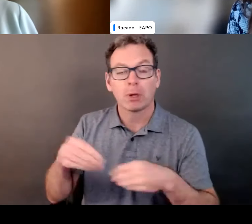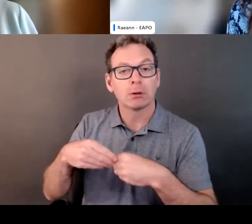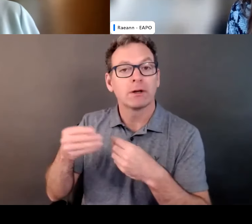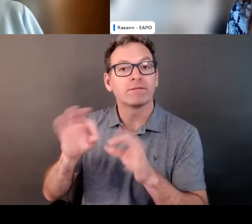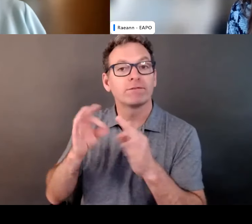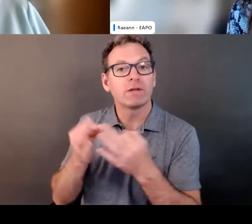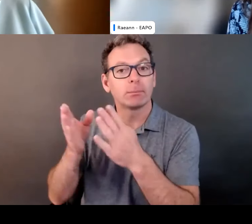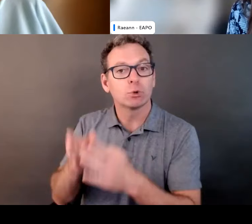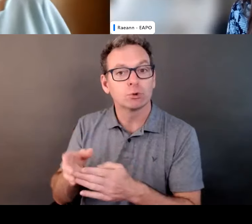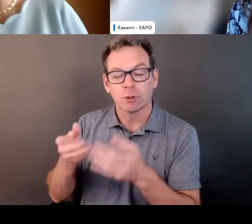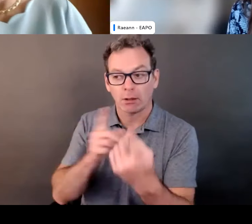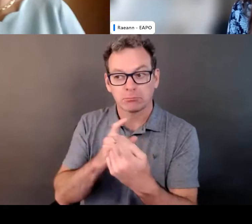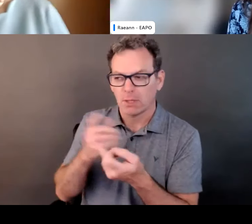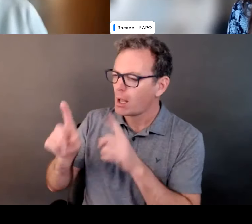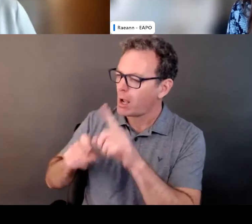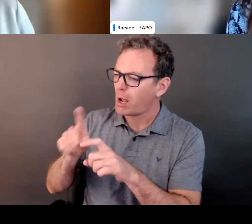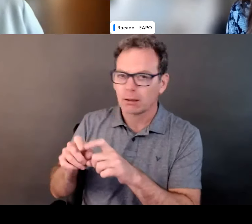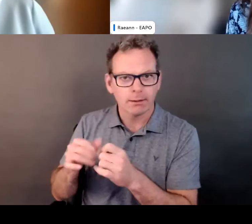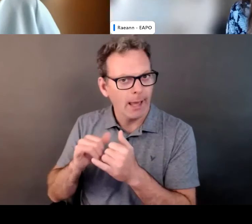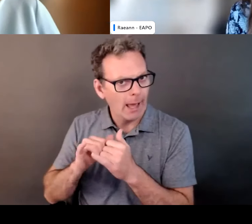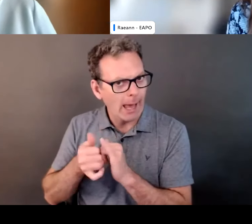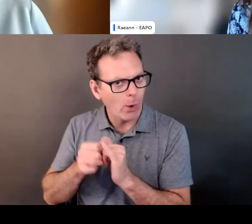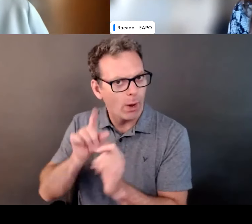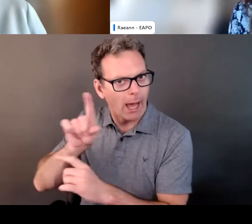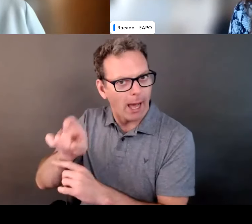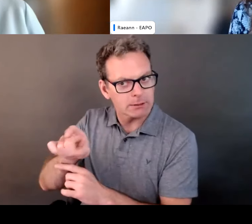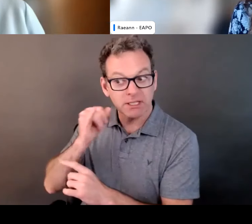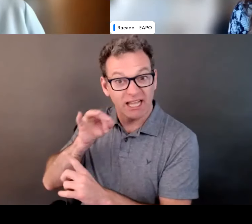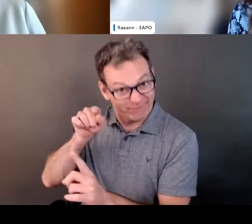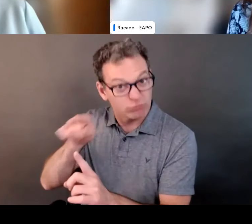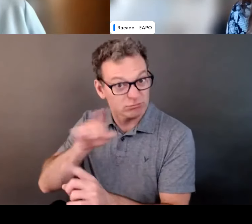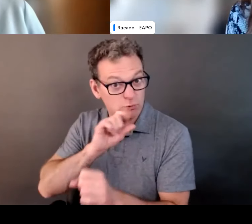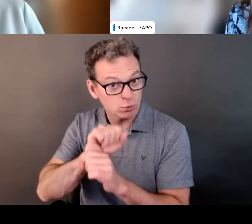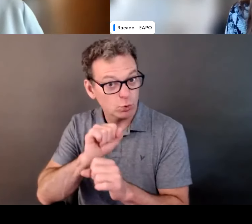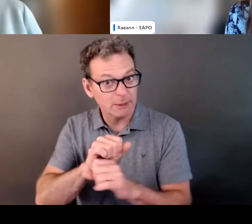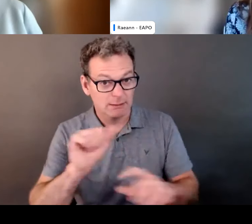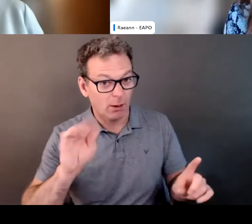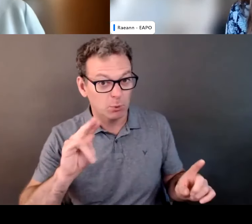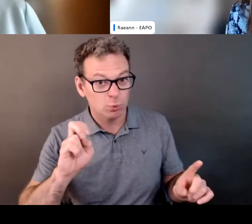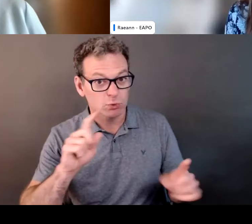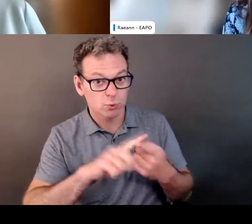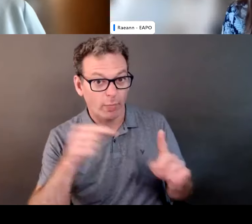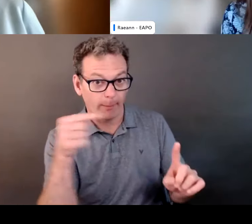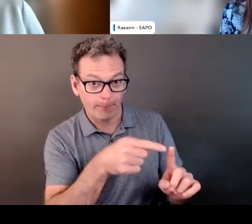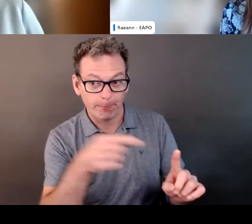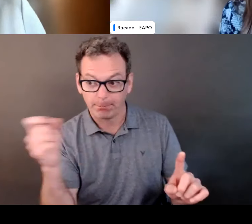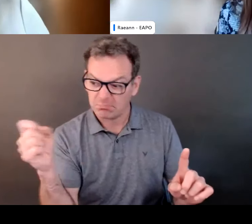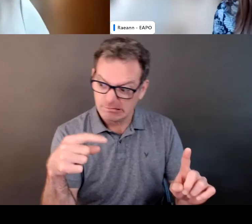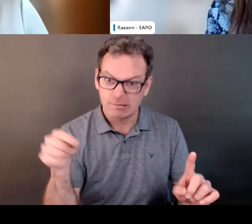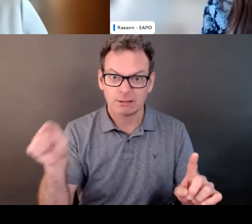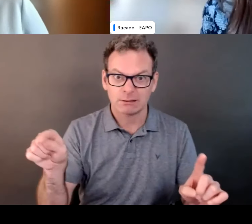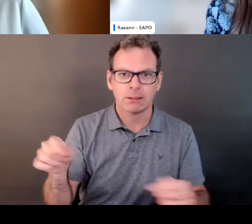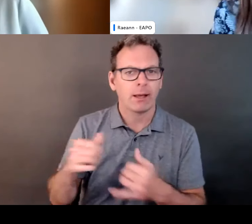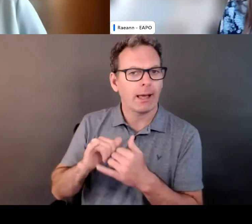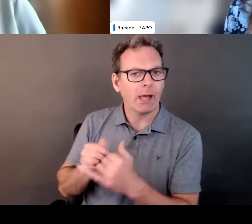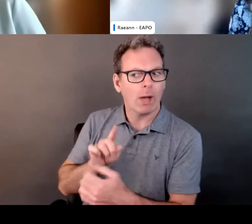harming someone in a way that they might even respond to that question, because they may often take offense to say, I'm doing my best and as I can,